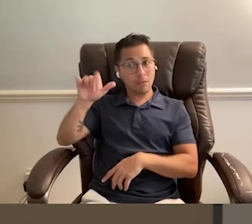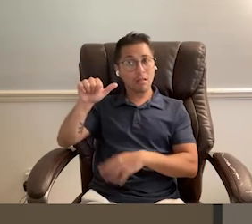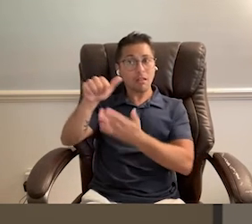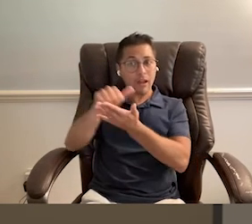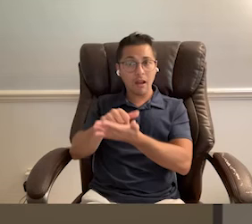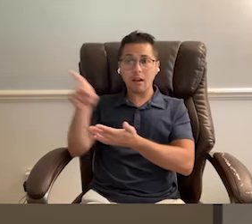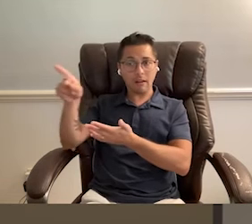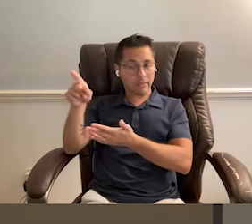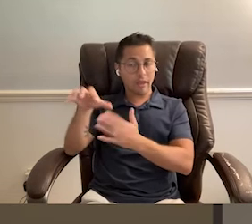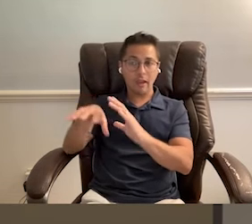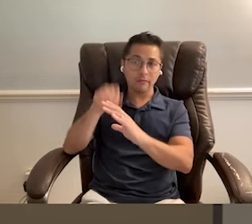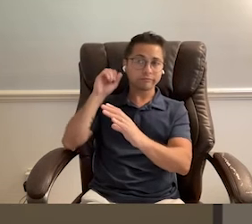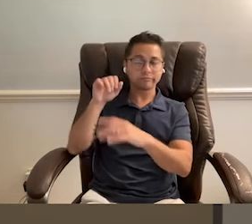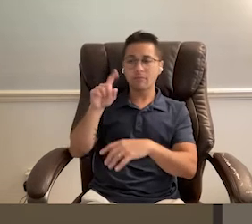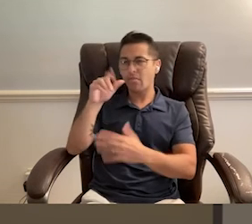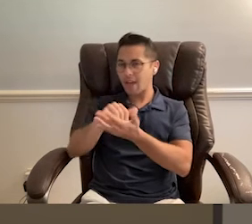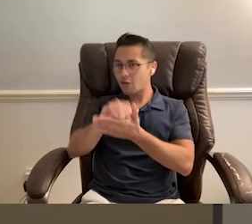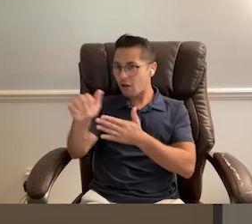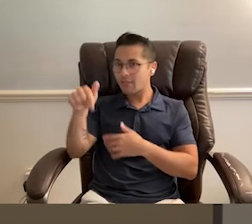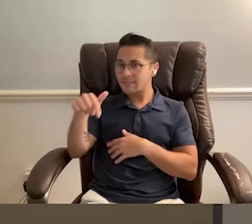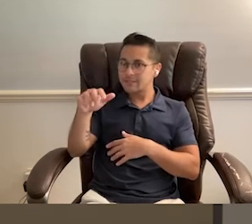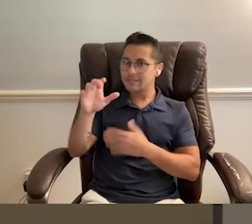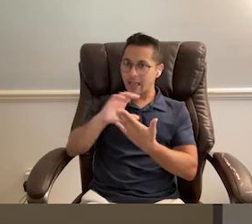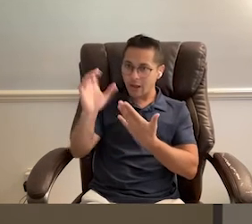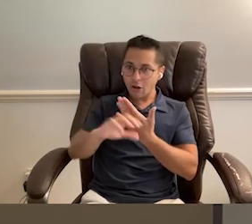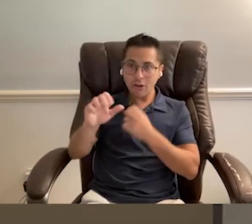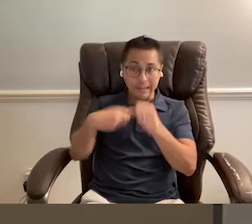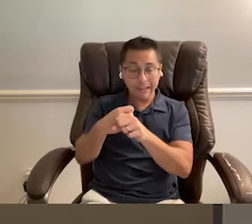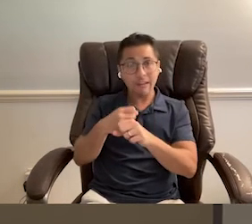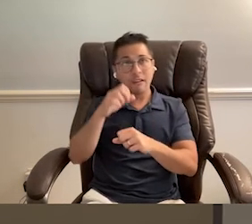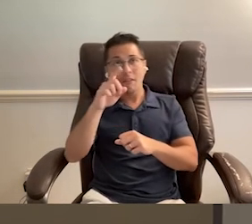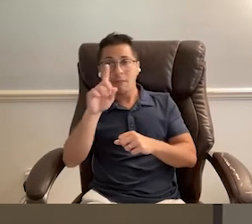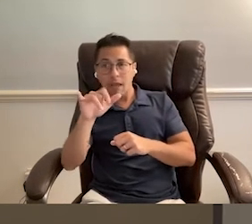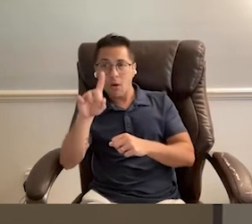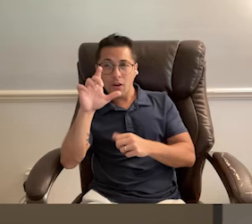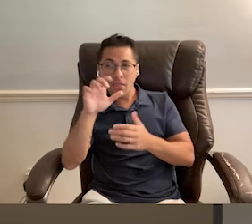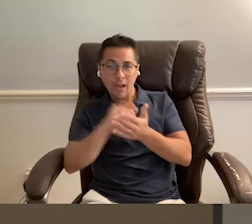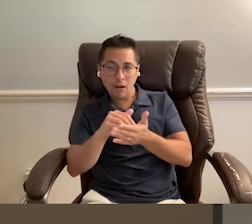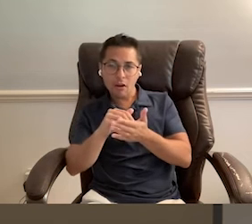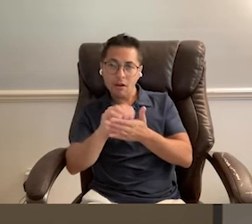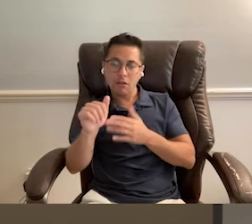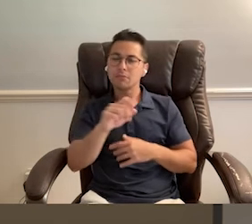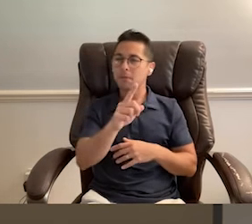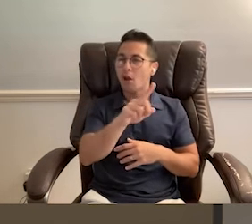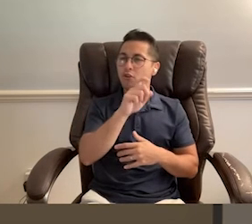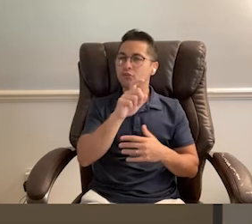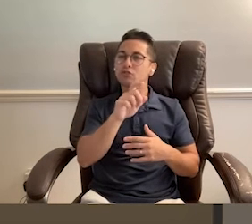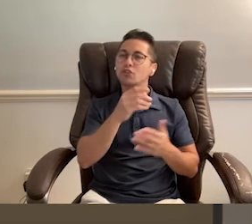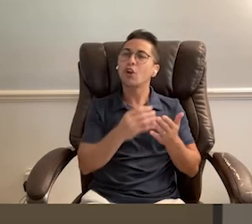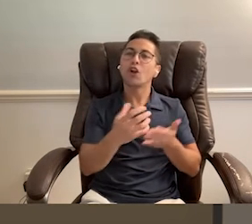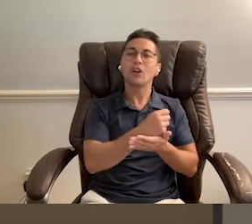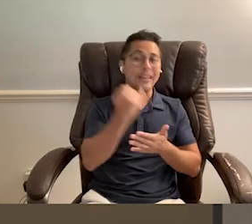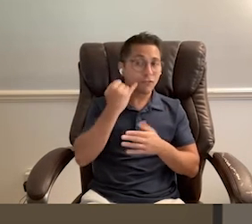calendar year. Of that $1,000, maybe 100 of it was earnings, okay? As long as you use the funds right, there's